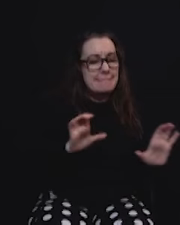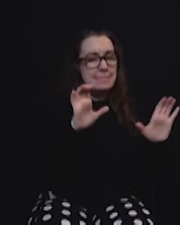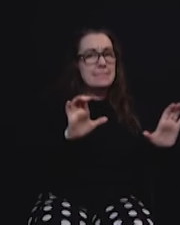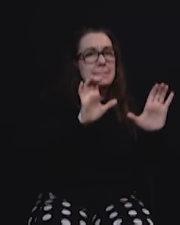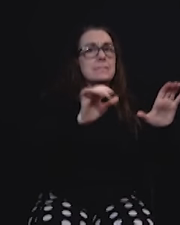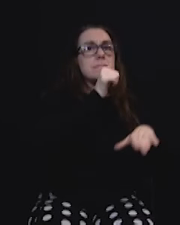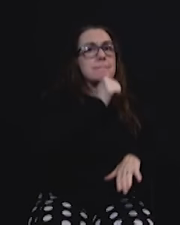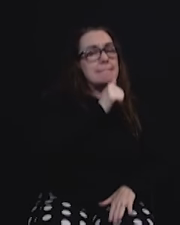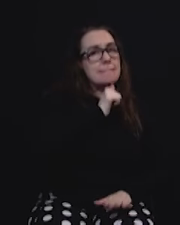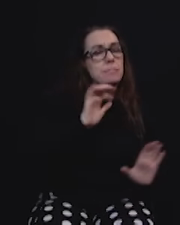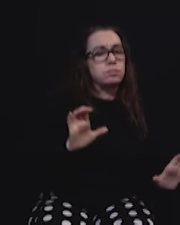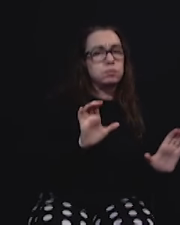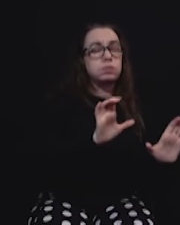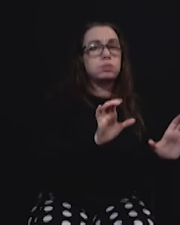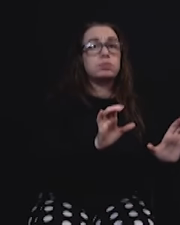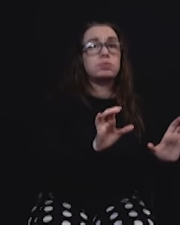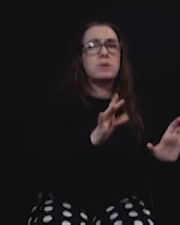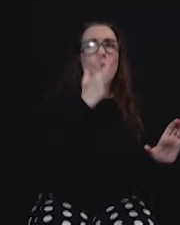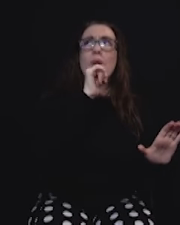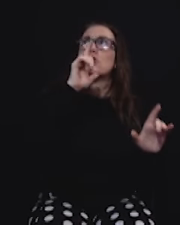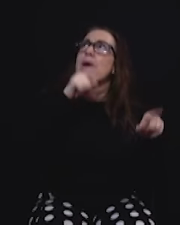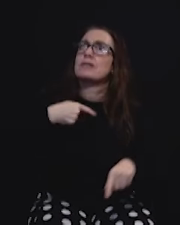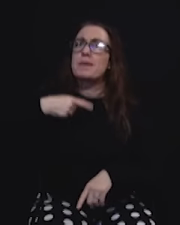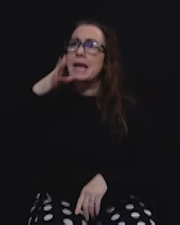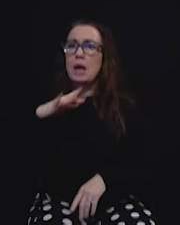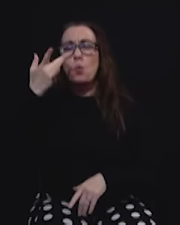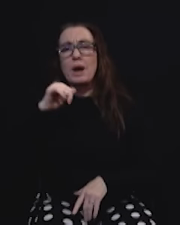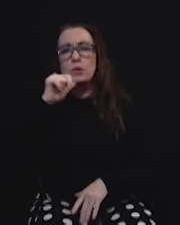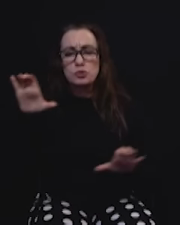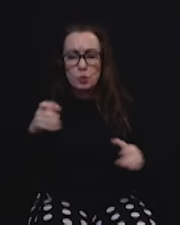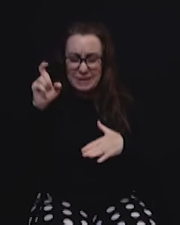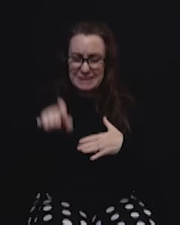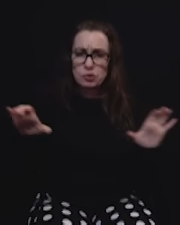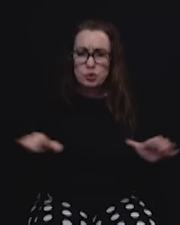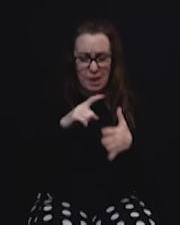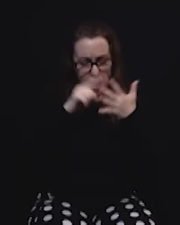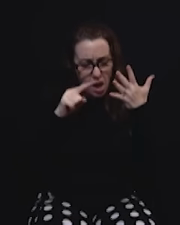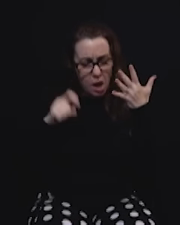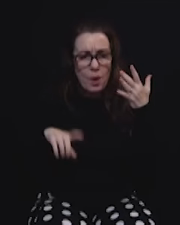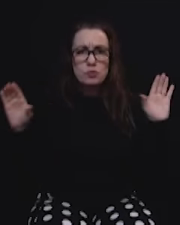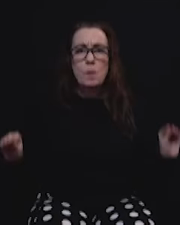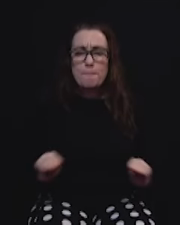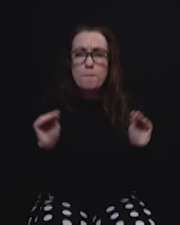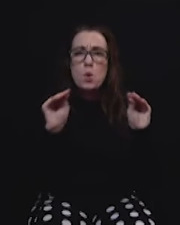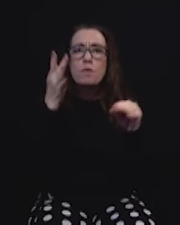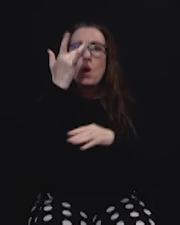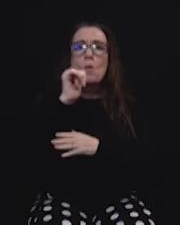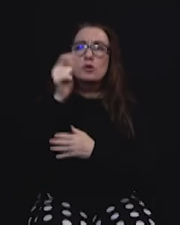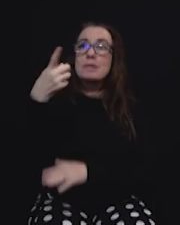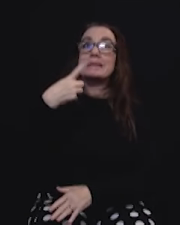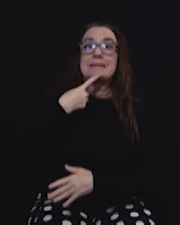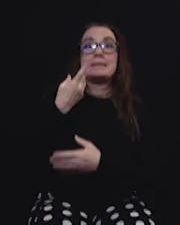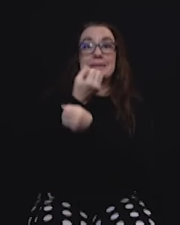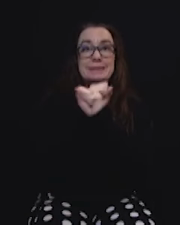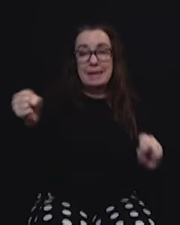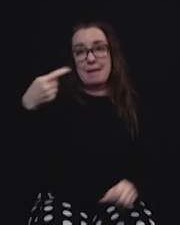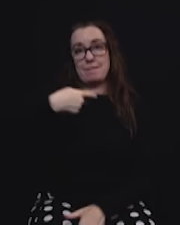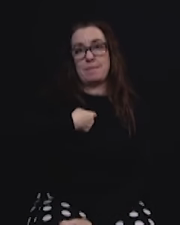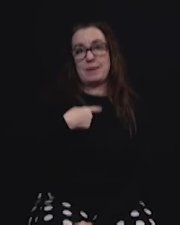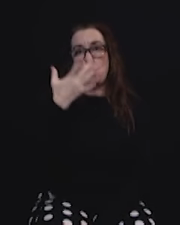I gotta get through this. And why won't you answer me, God? Why won't you do what I need you to do? Why won't you move? Why won't you save me?